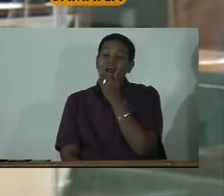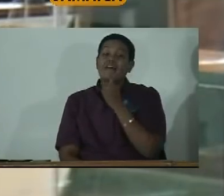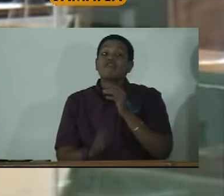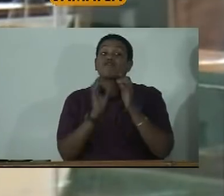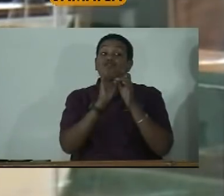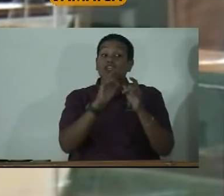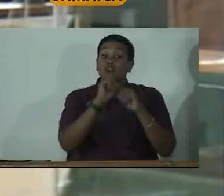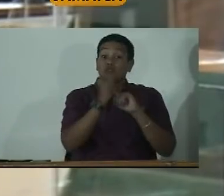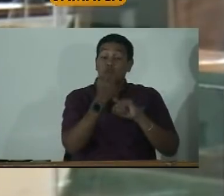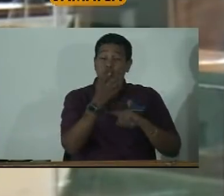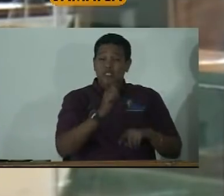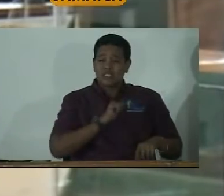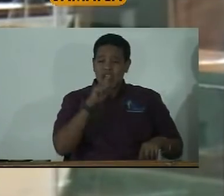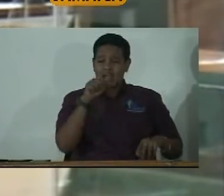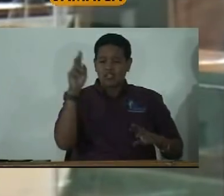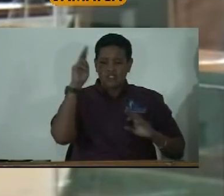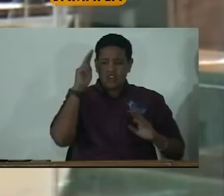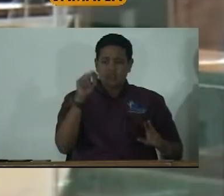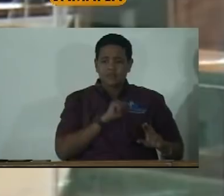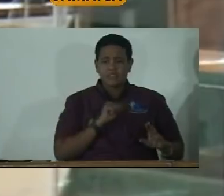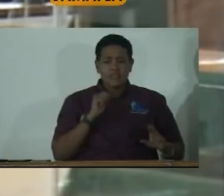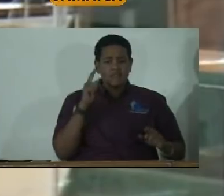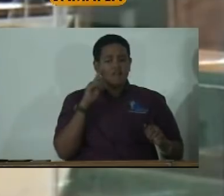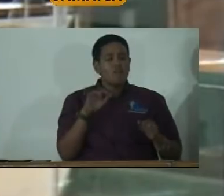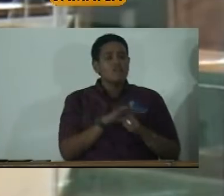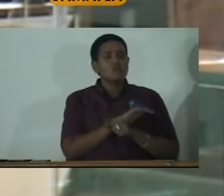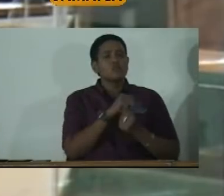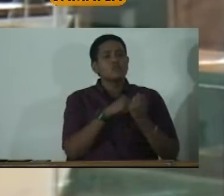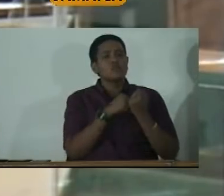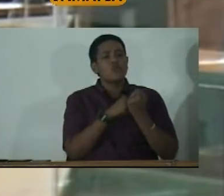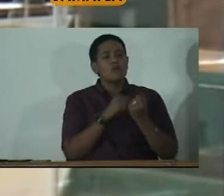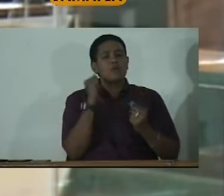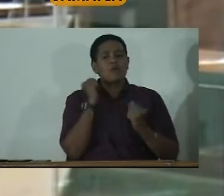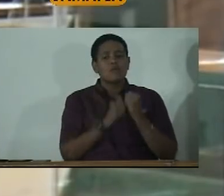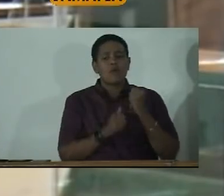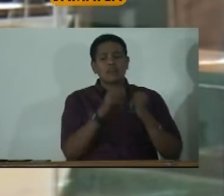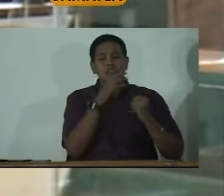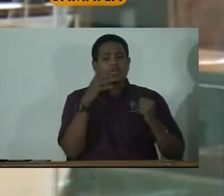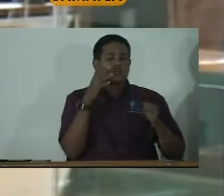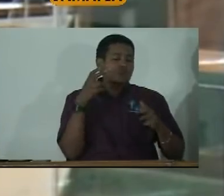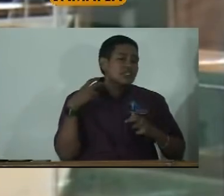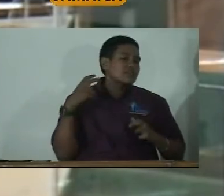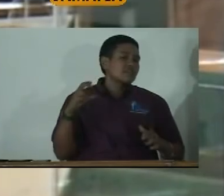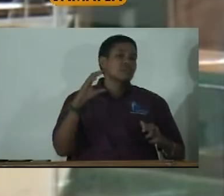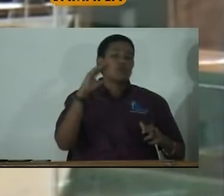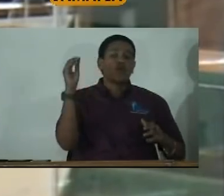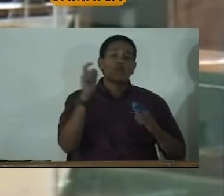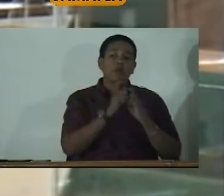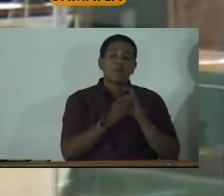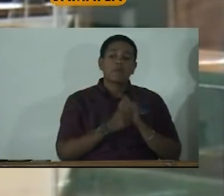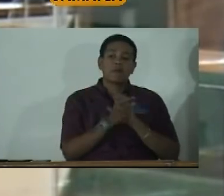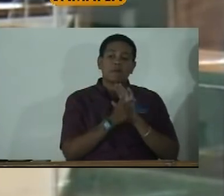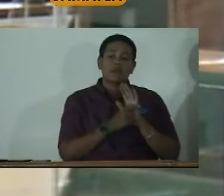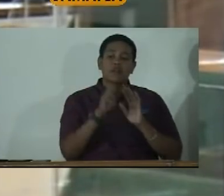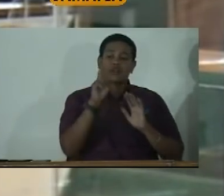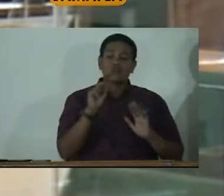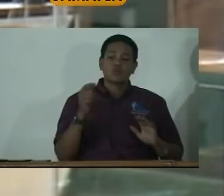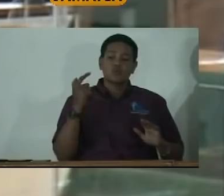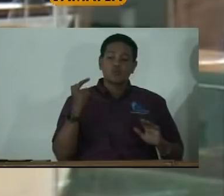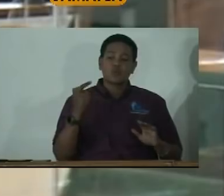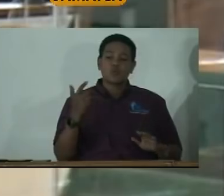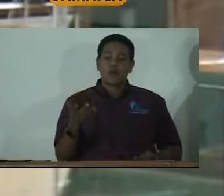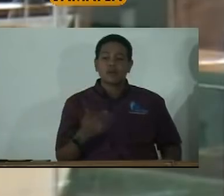President, I ask this Honourable Senate for its full support in passing the Agro-Investment Corporation Amendment Bill 2021.